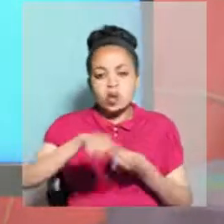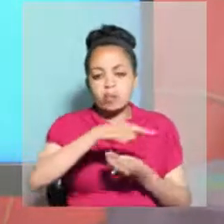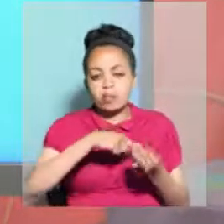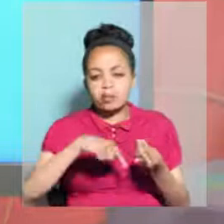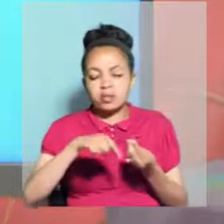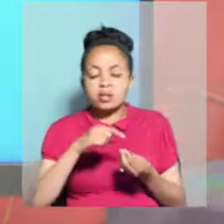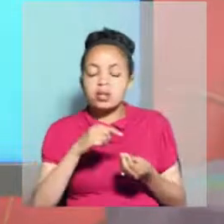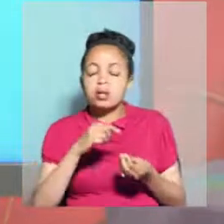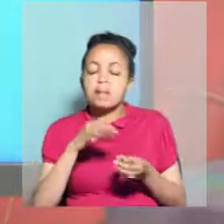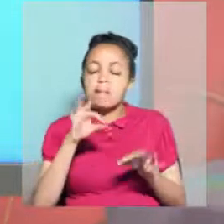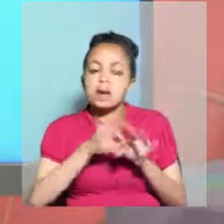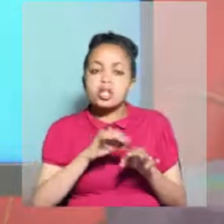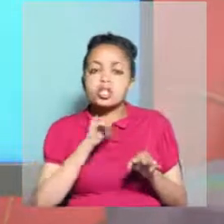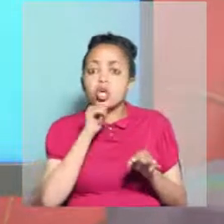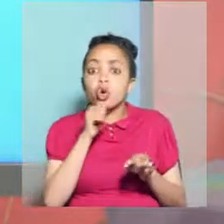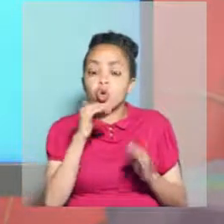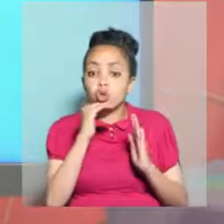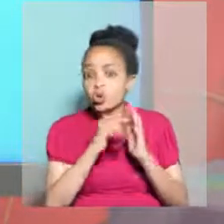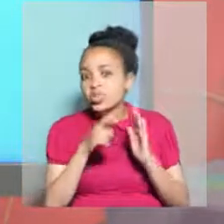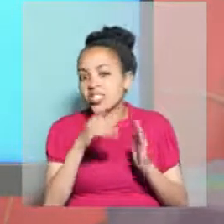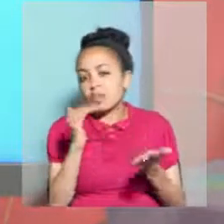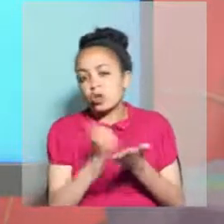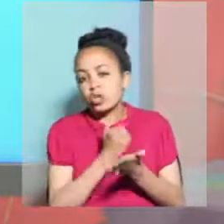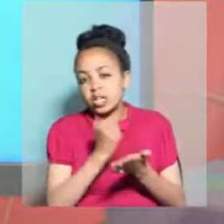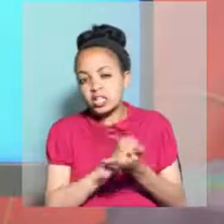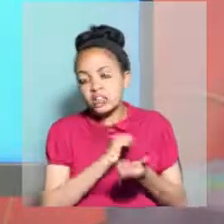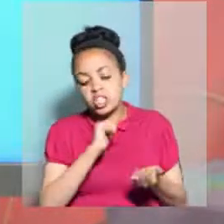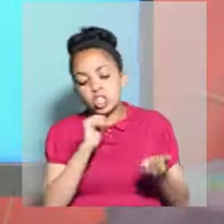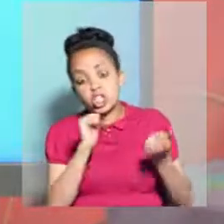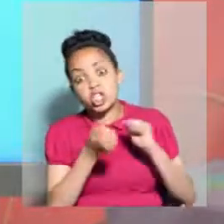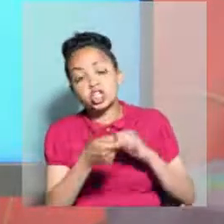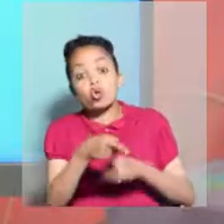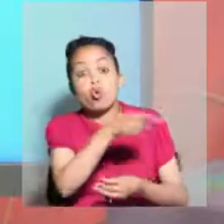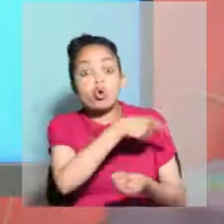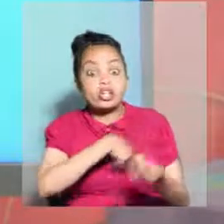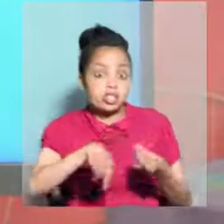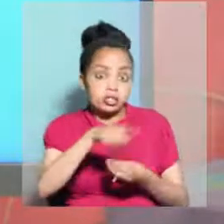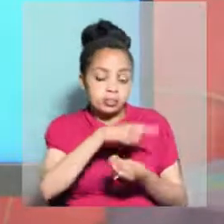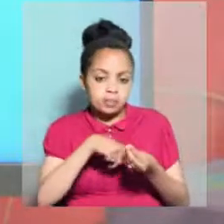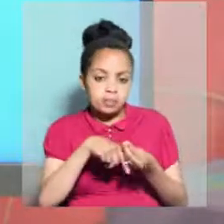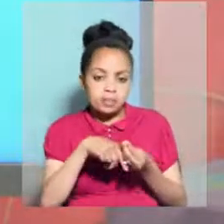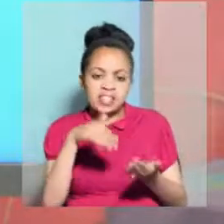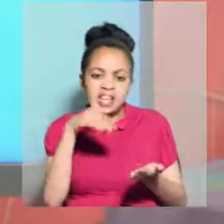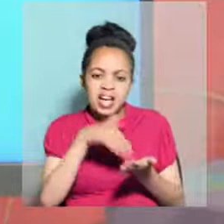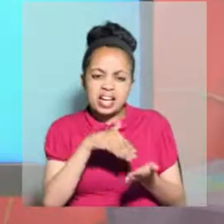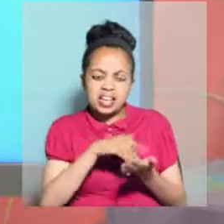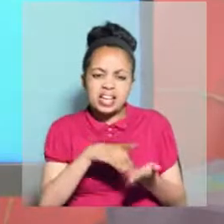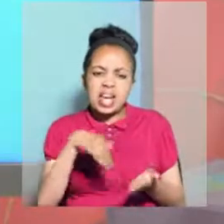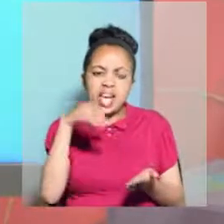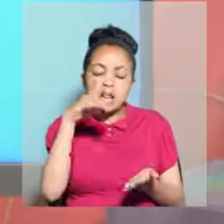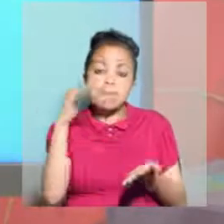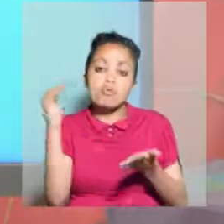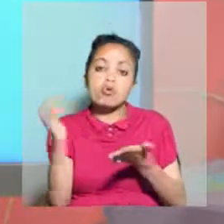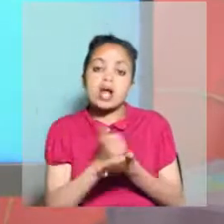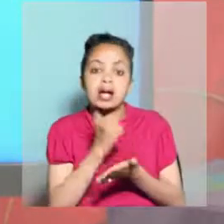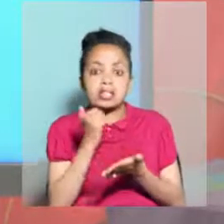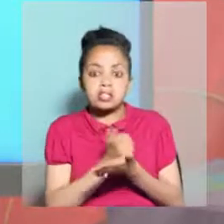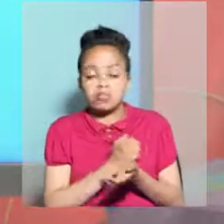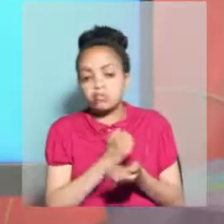cannot lose its productivity with a changed condition. And again, highly productive